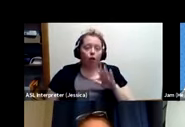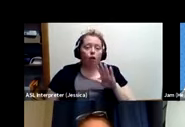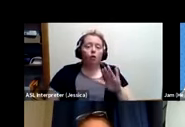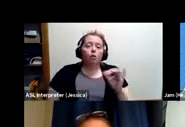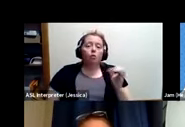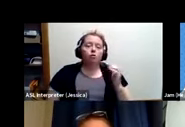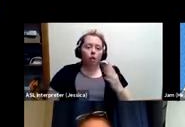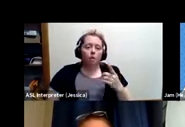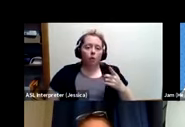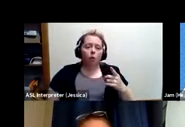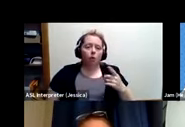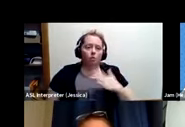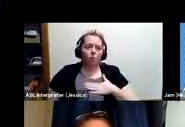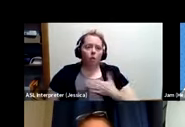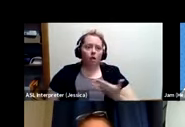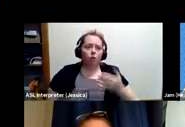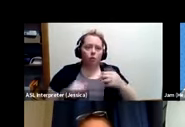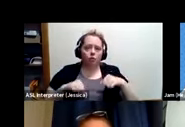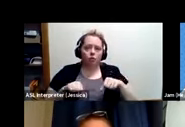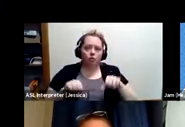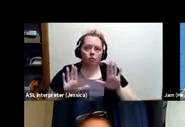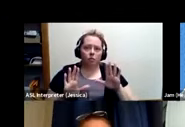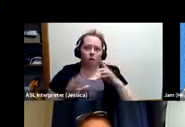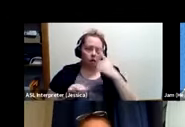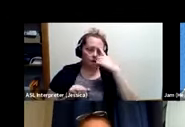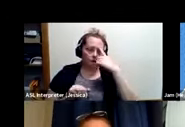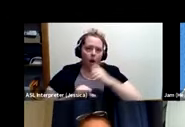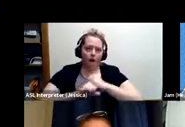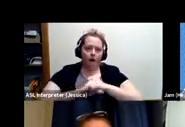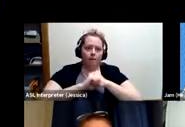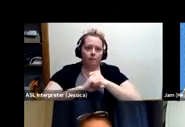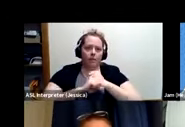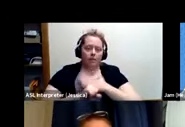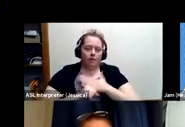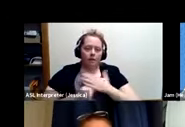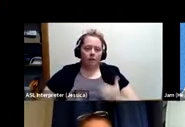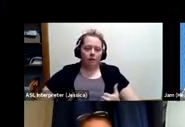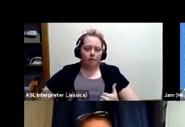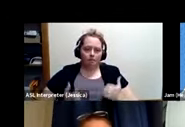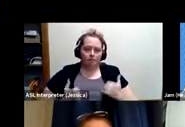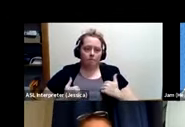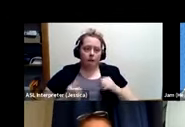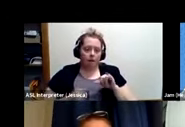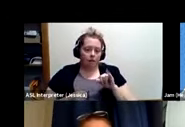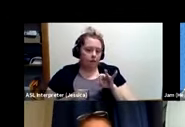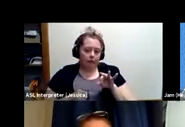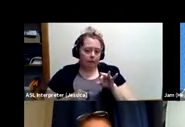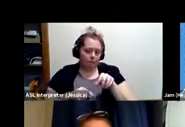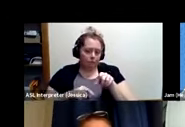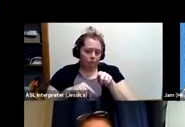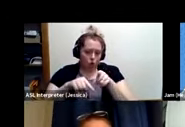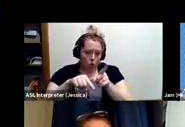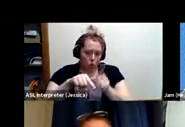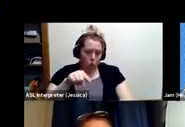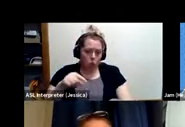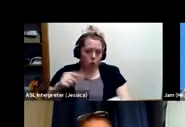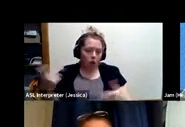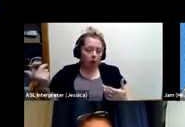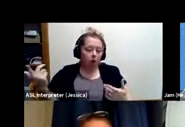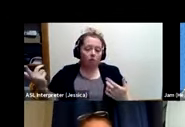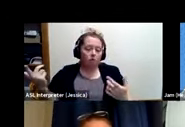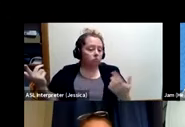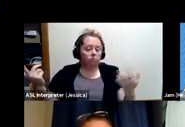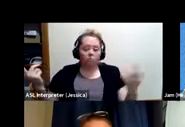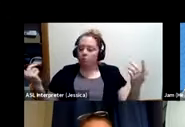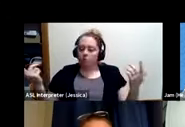on the line to protect my life. And if you are not in a position to do that, I am not in a position to call